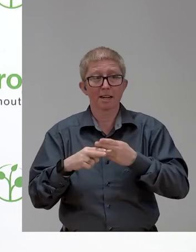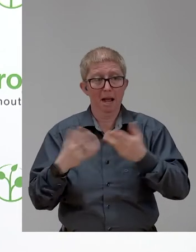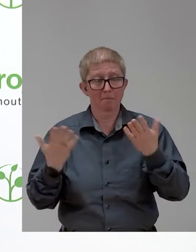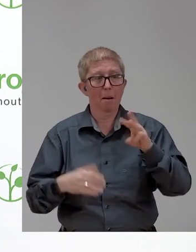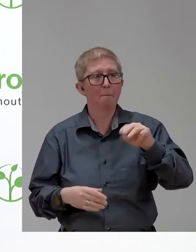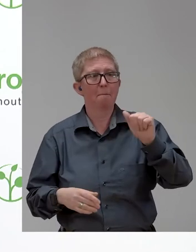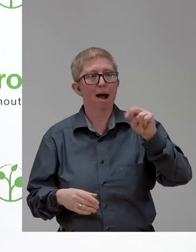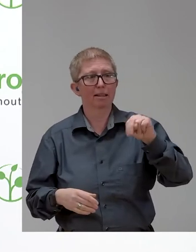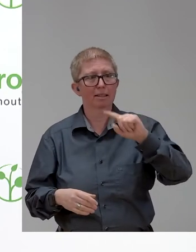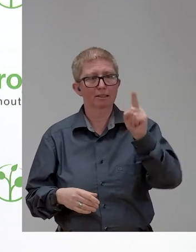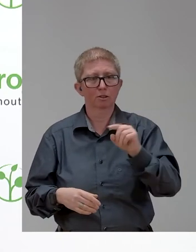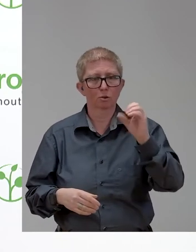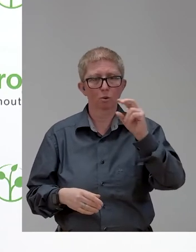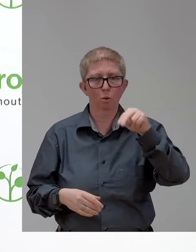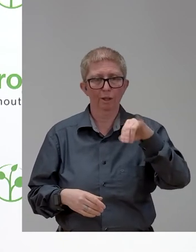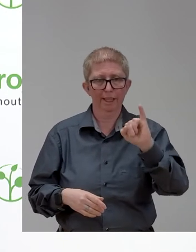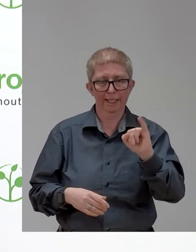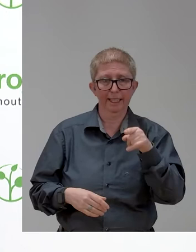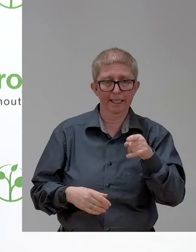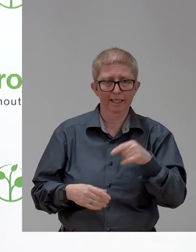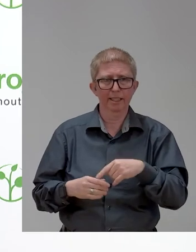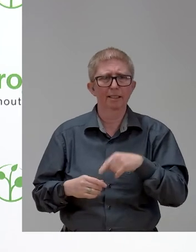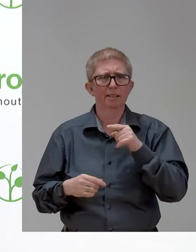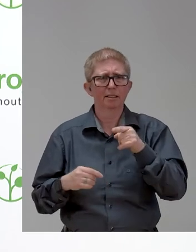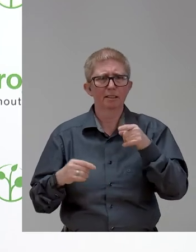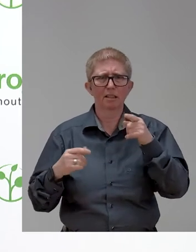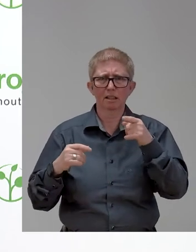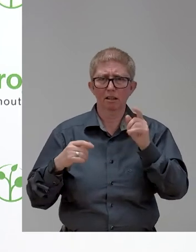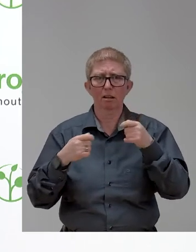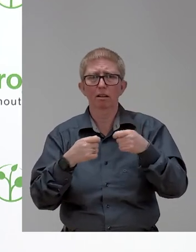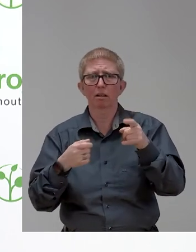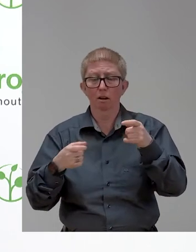European Foundation Center. Over to you, Letizia.